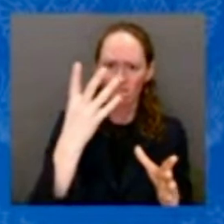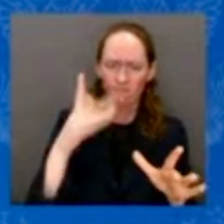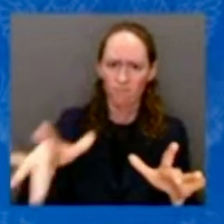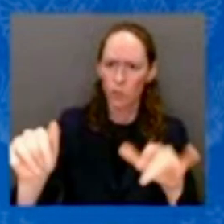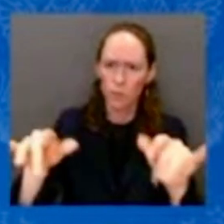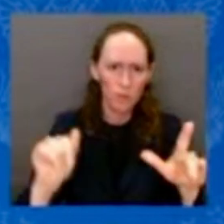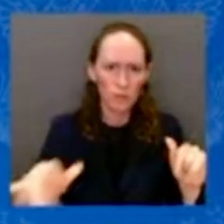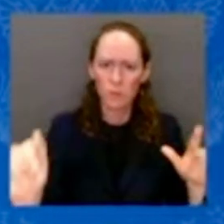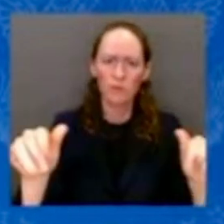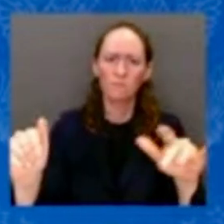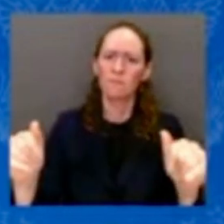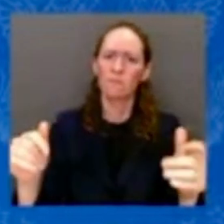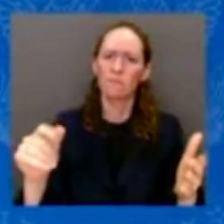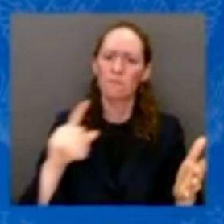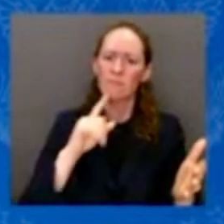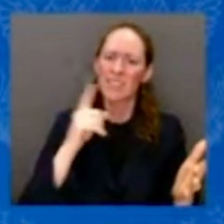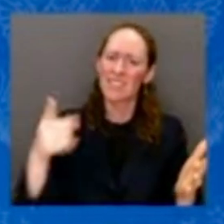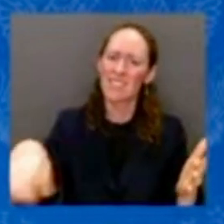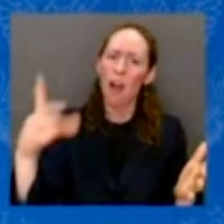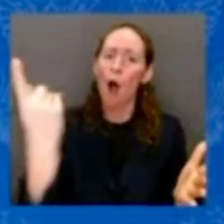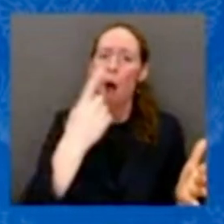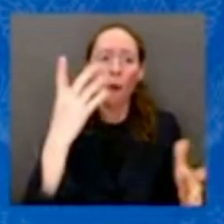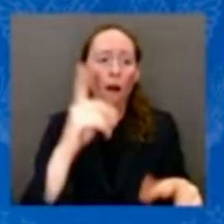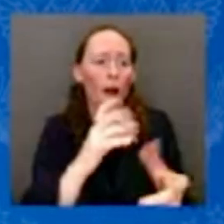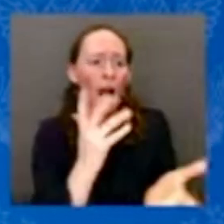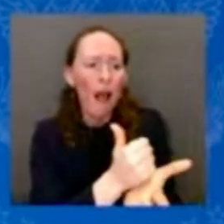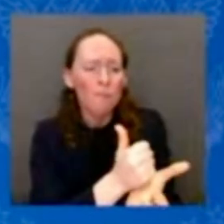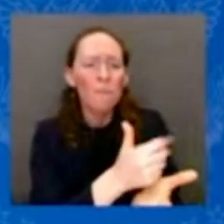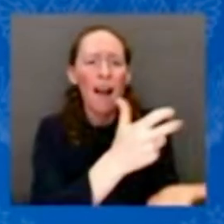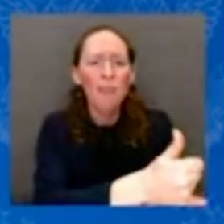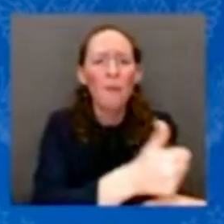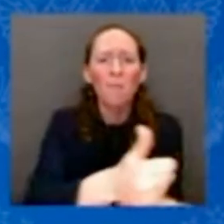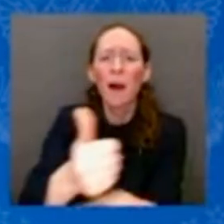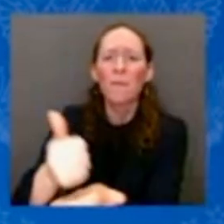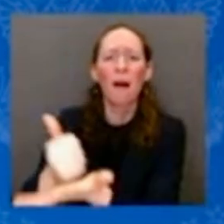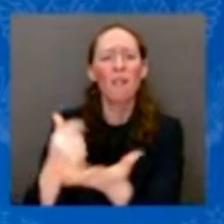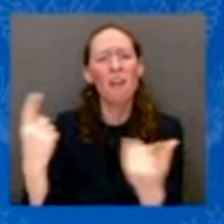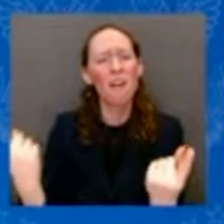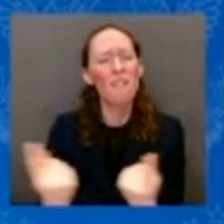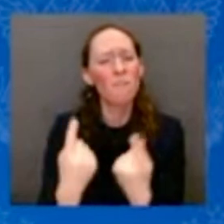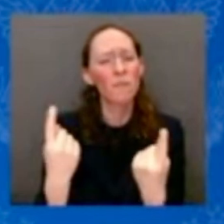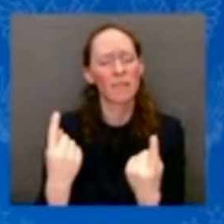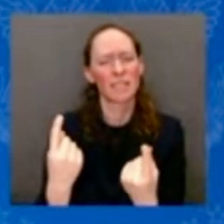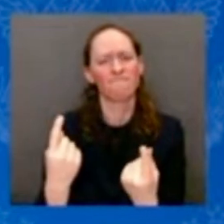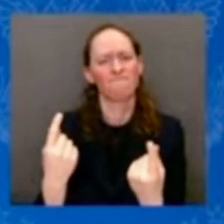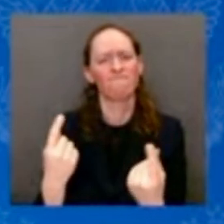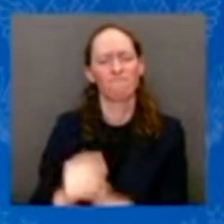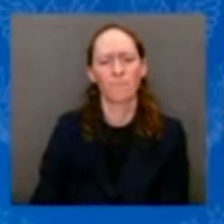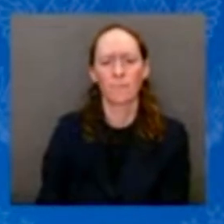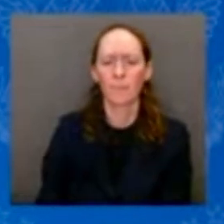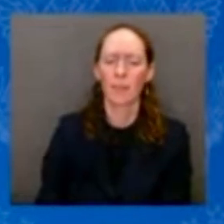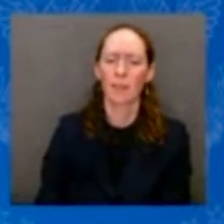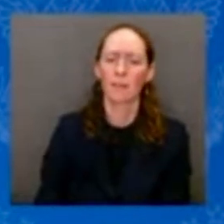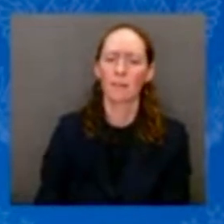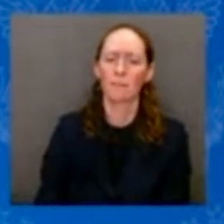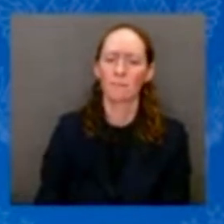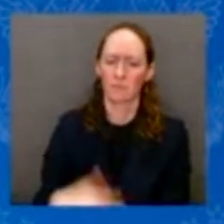They represent a bigger story, who we are as Americans, embodying the simple truth that